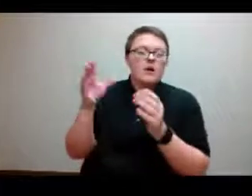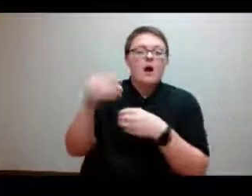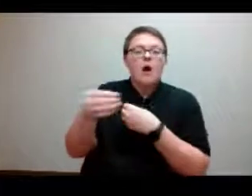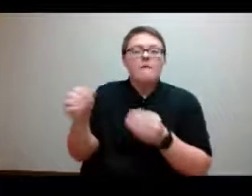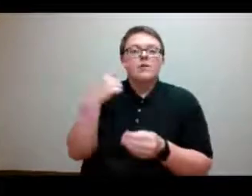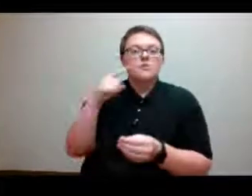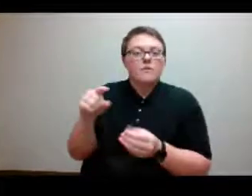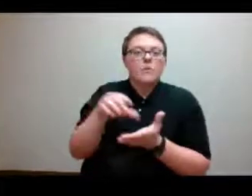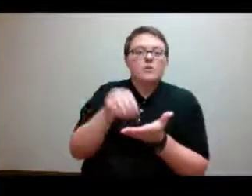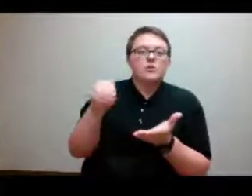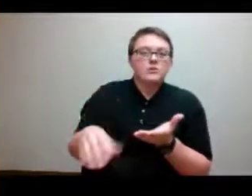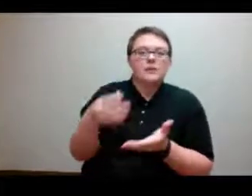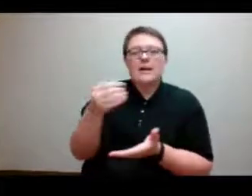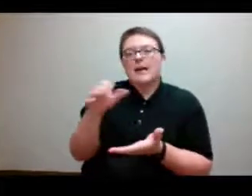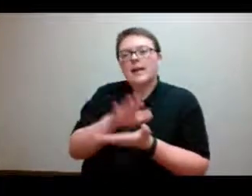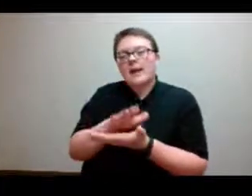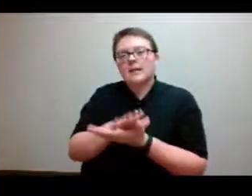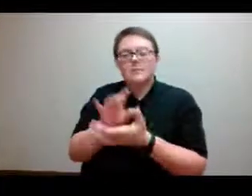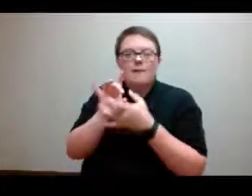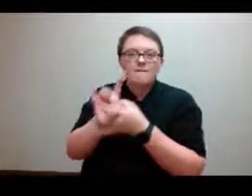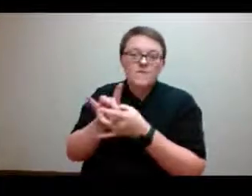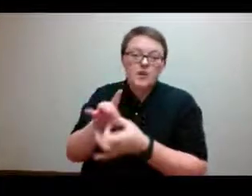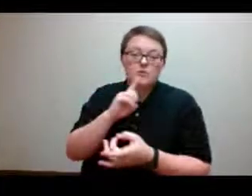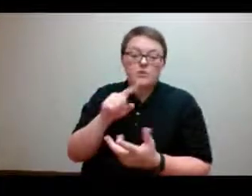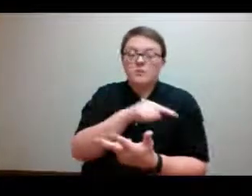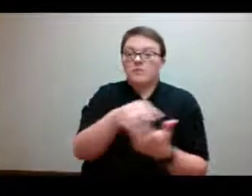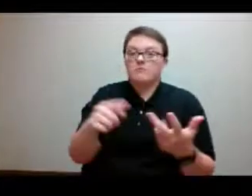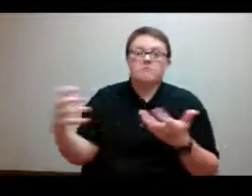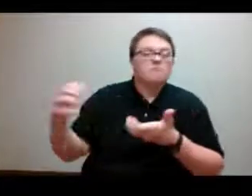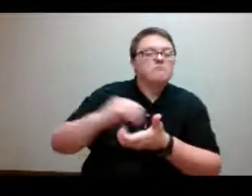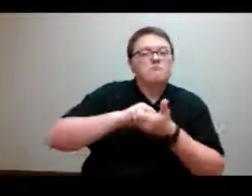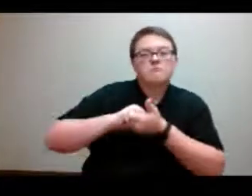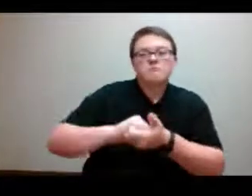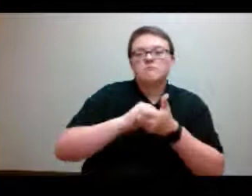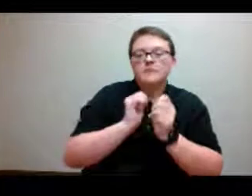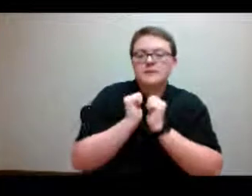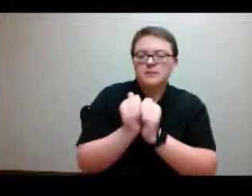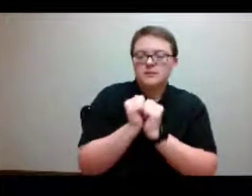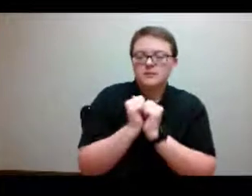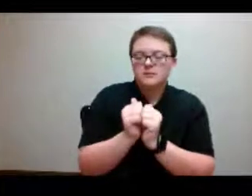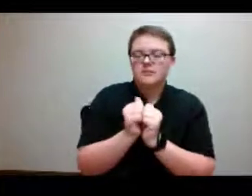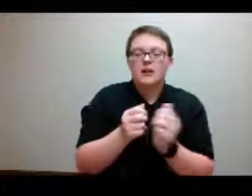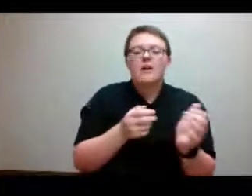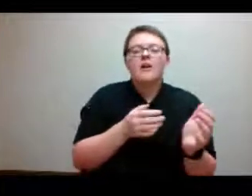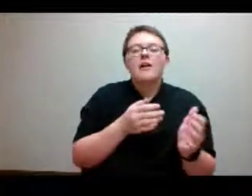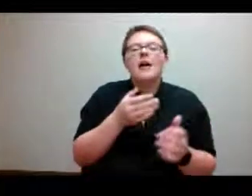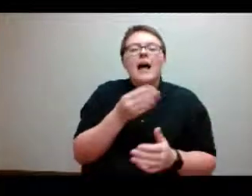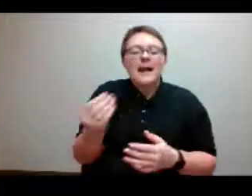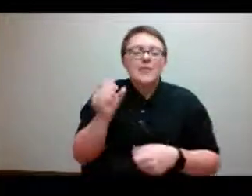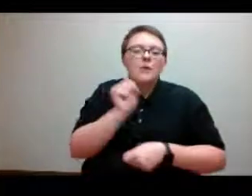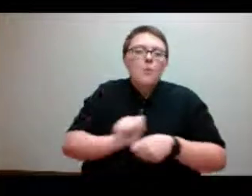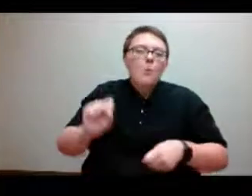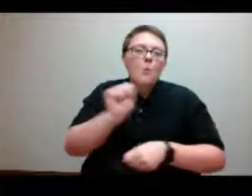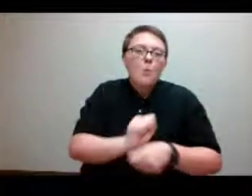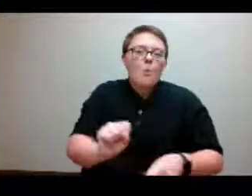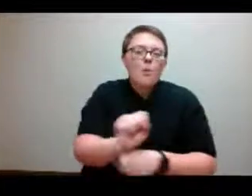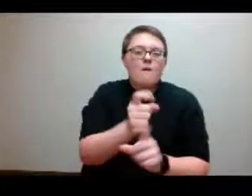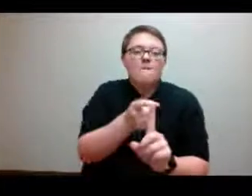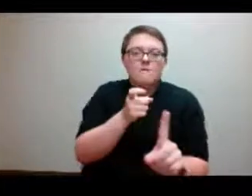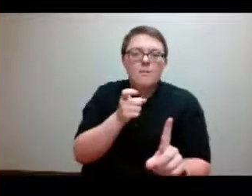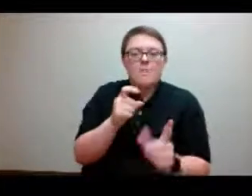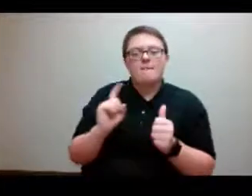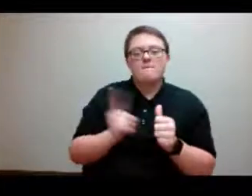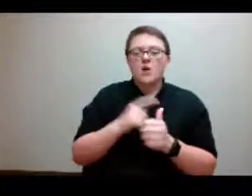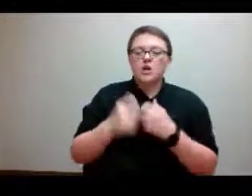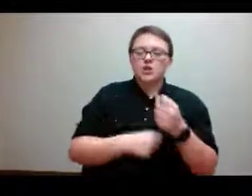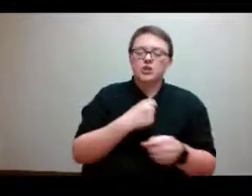collaborative effort, and this all comes about from through the hard work of the first-year faculty experience focus team.